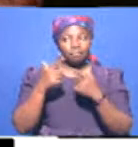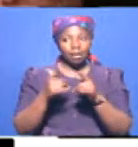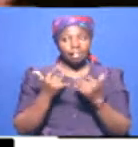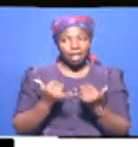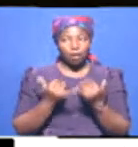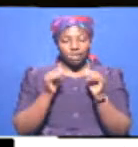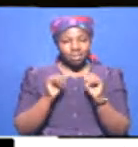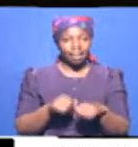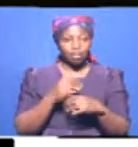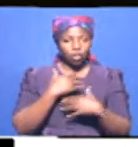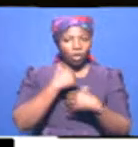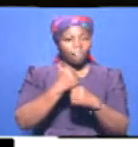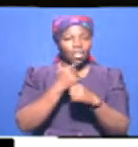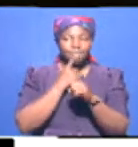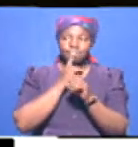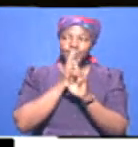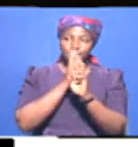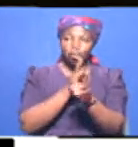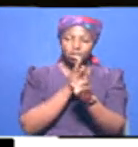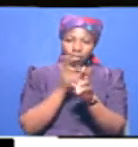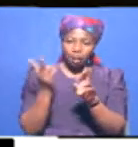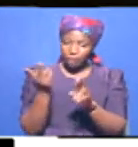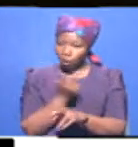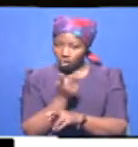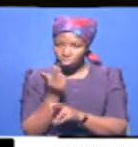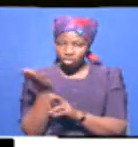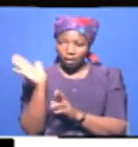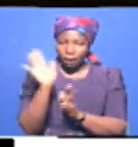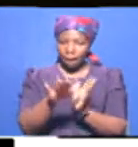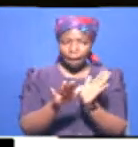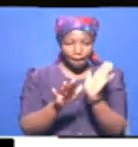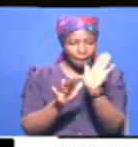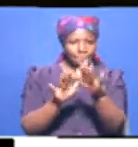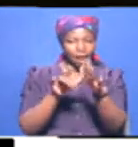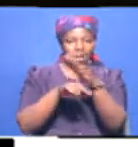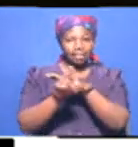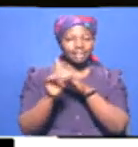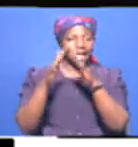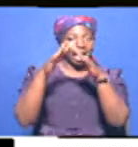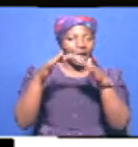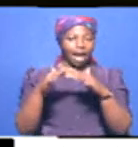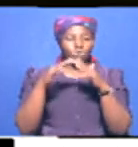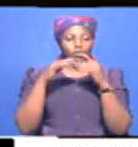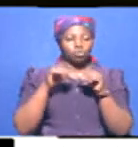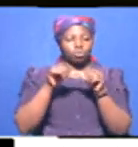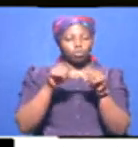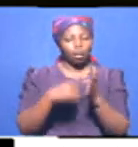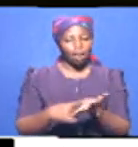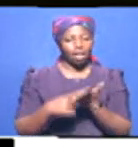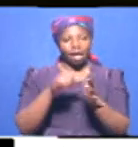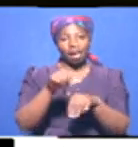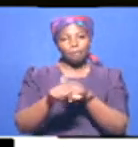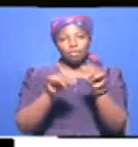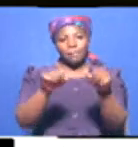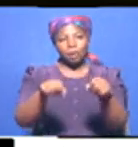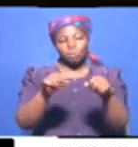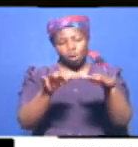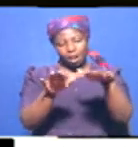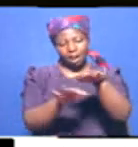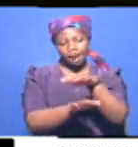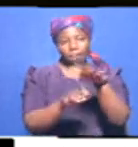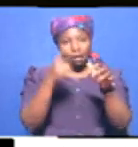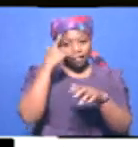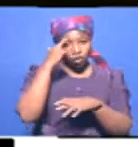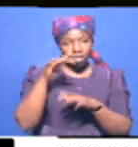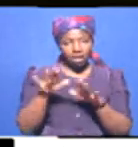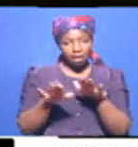are back in this mansion to continue, obviously, with the negotiations about the possible running mate for the deputy president. But